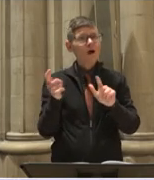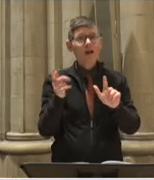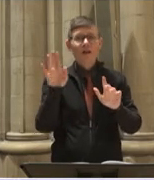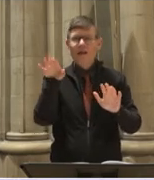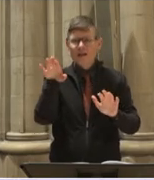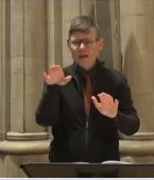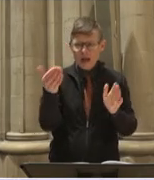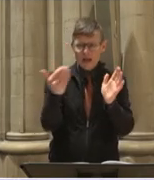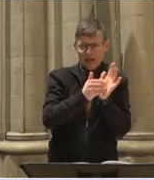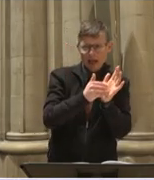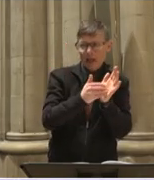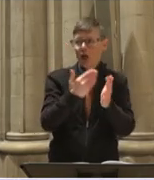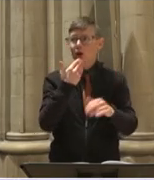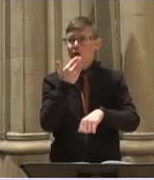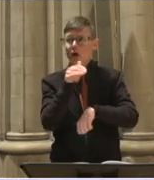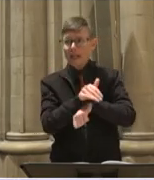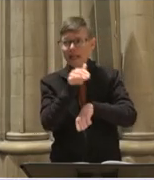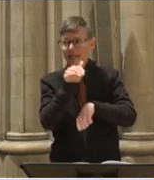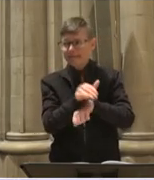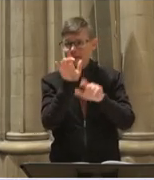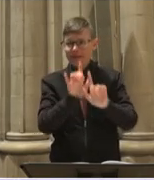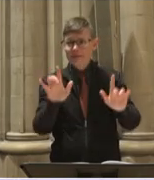Good evening, Cathedral family.